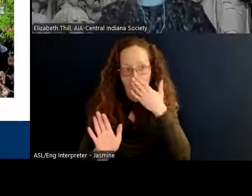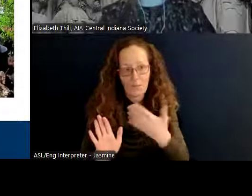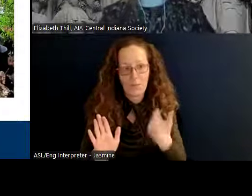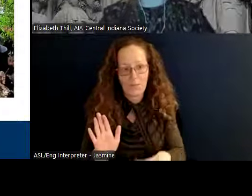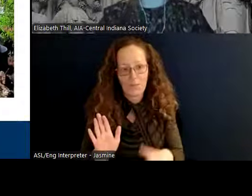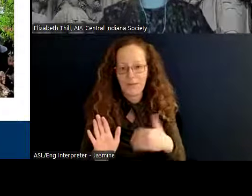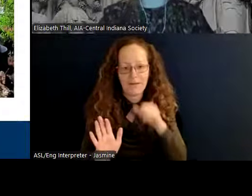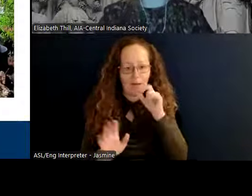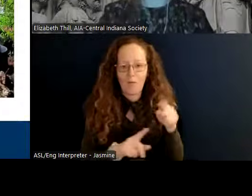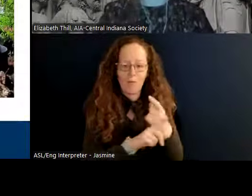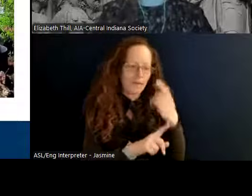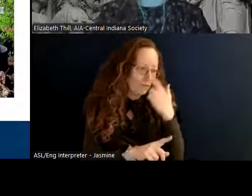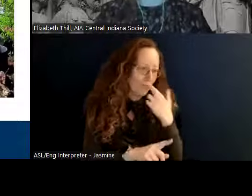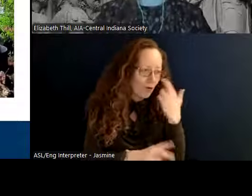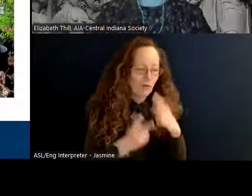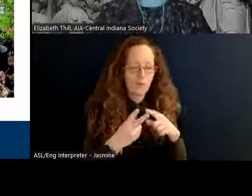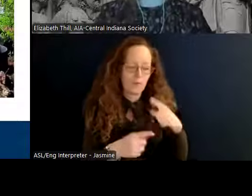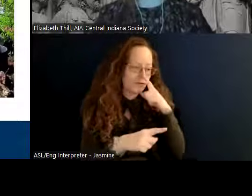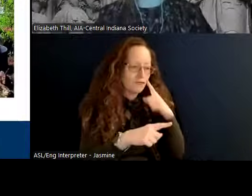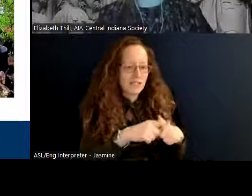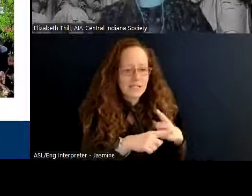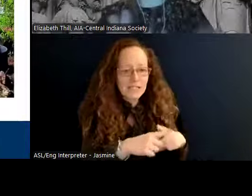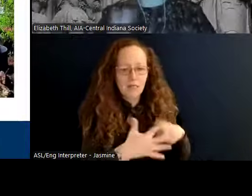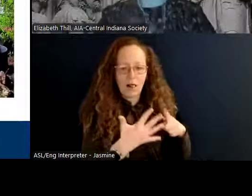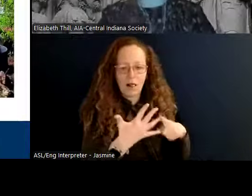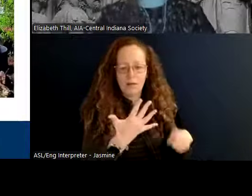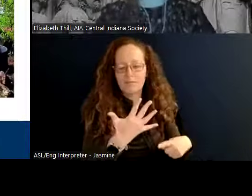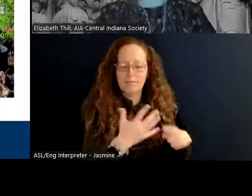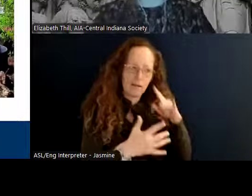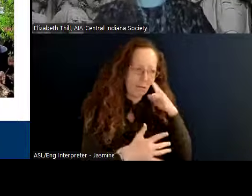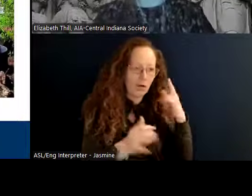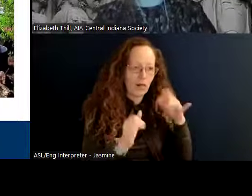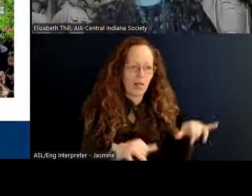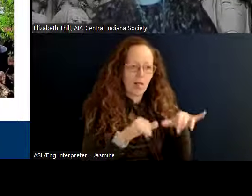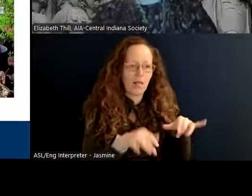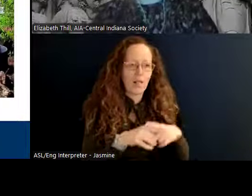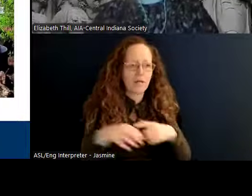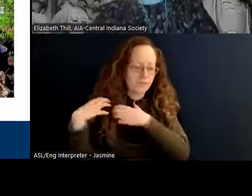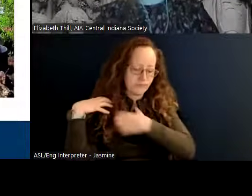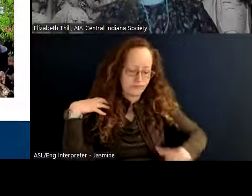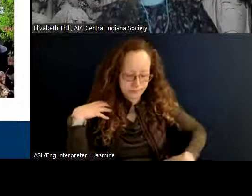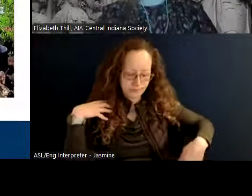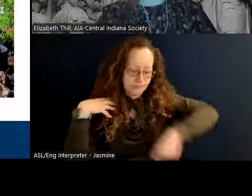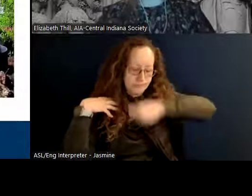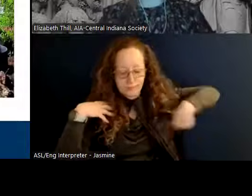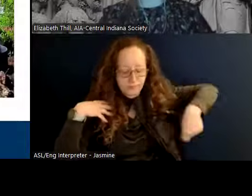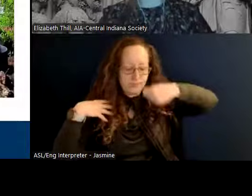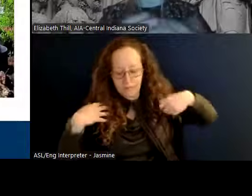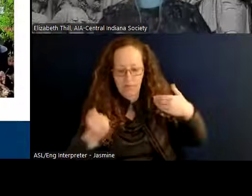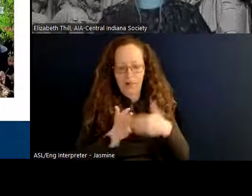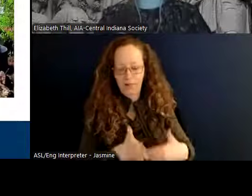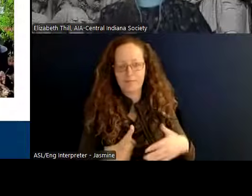the Romans and the Greeks. That would get very boring and very tunic filled very quickly. We